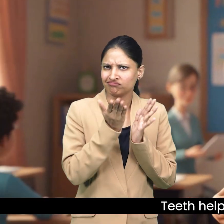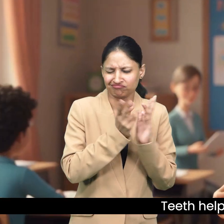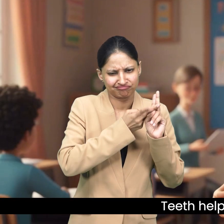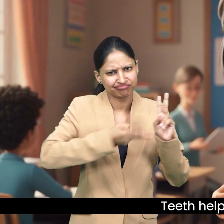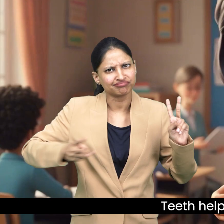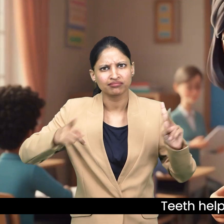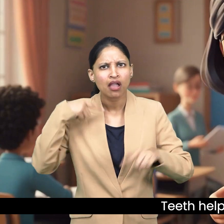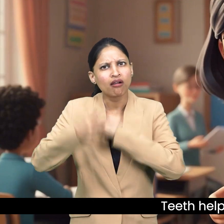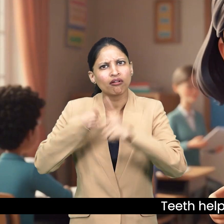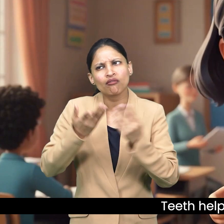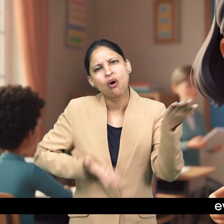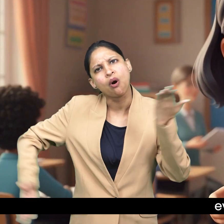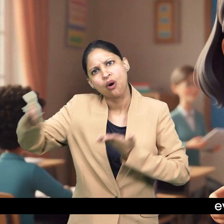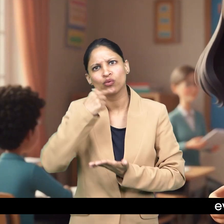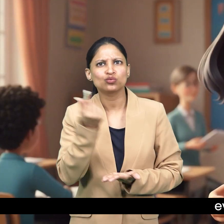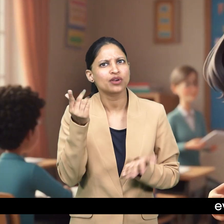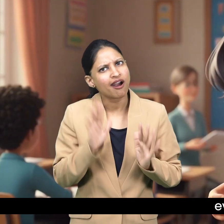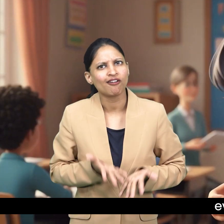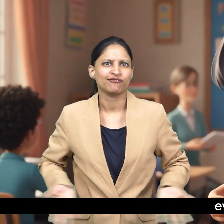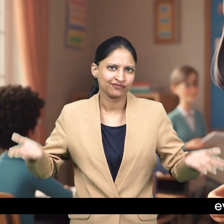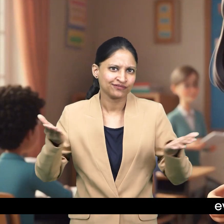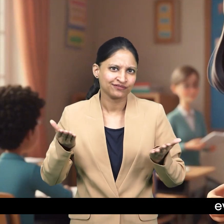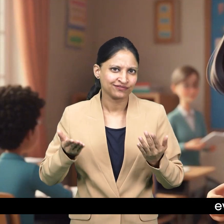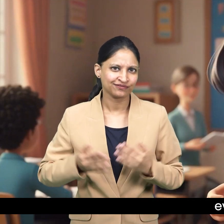Teeth help us in many ways every day.